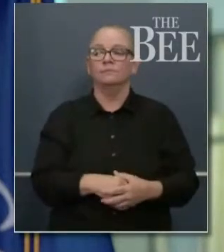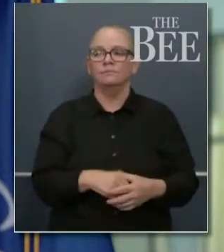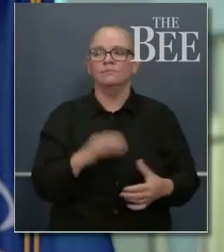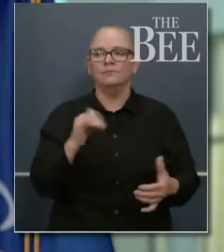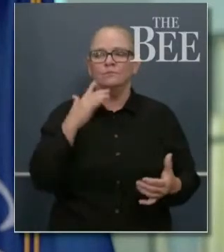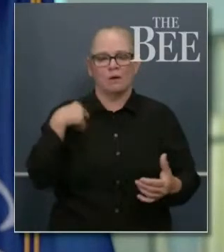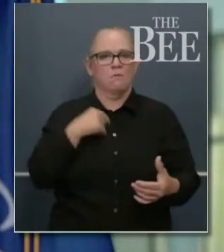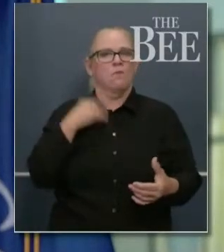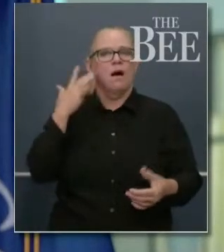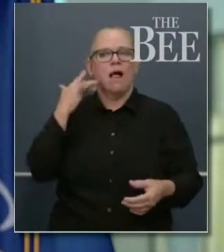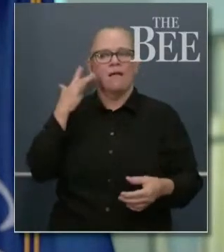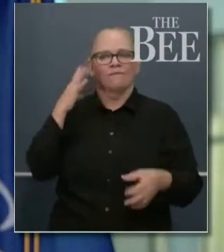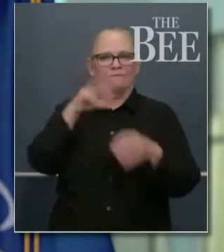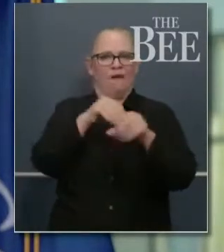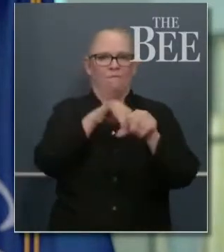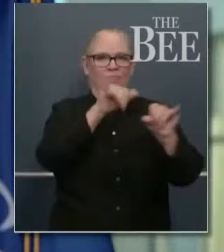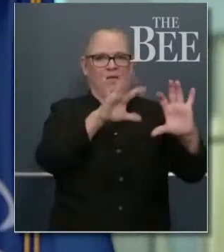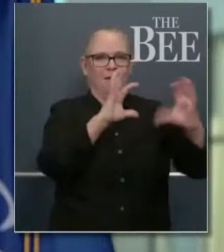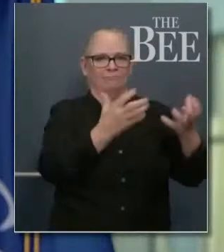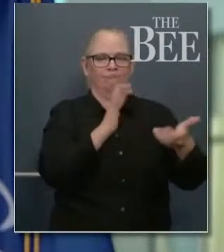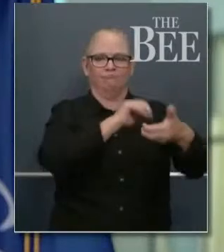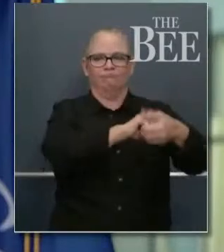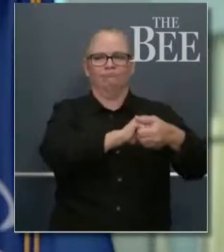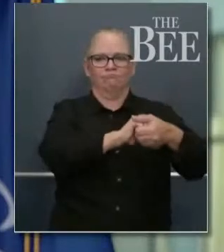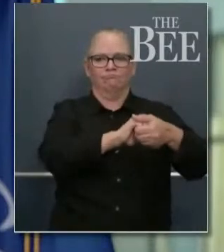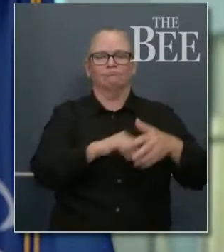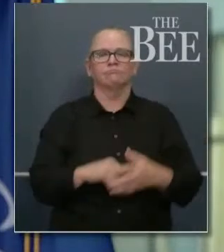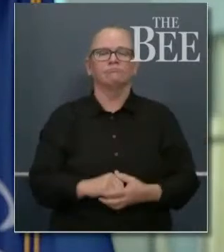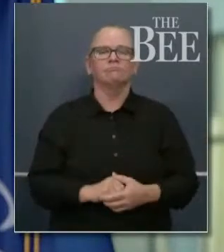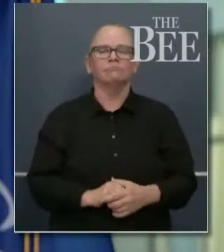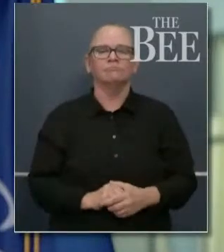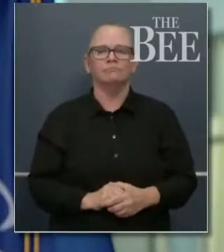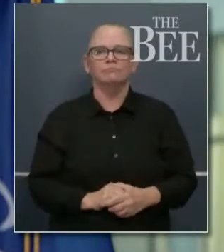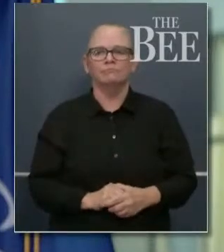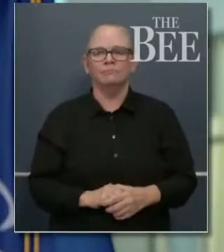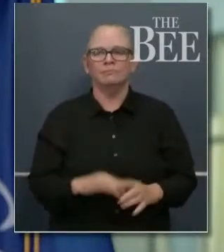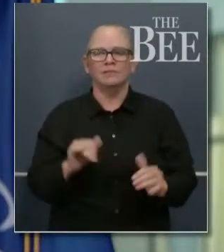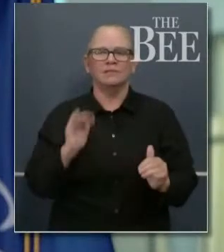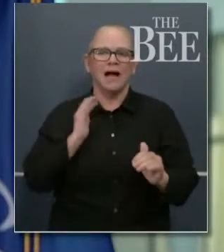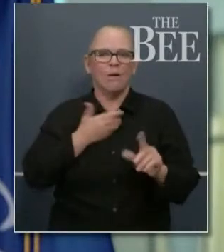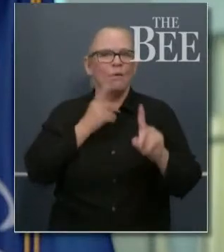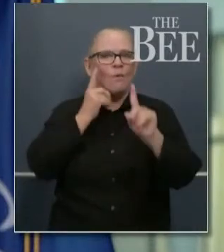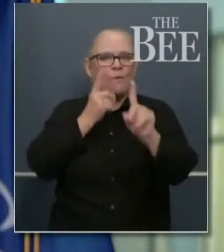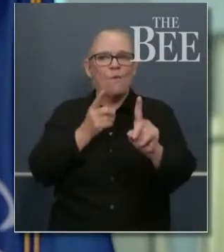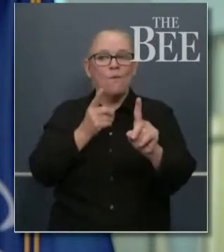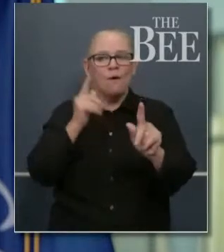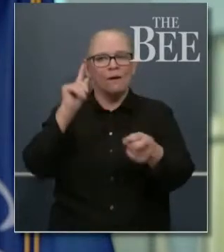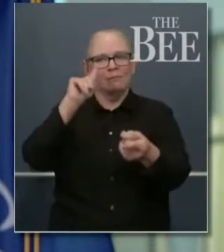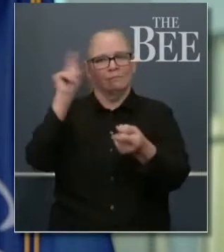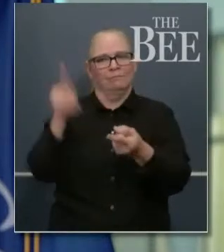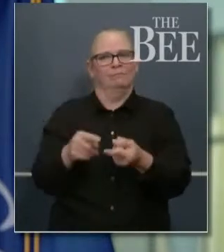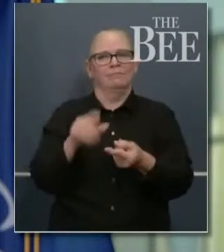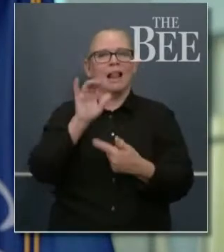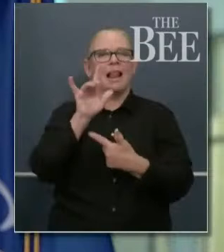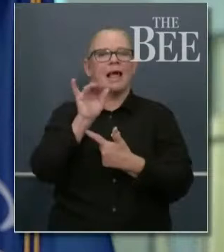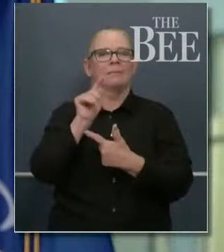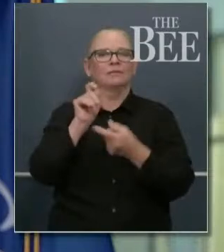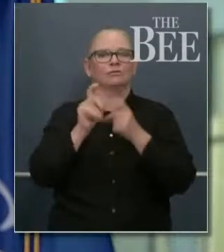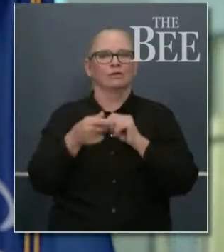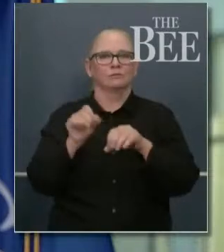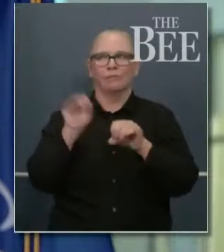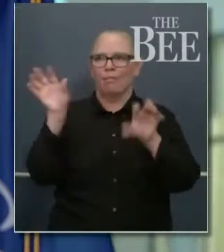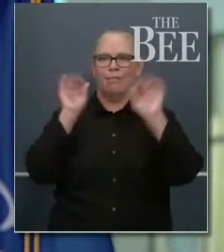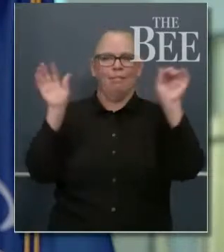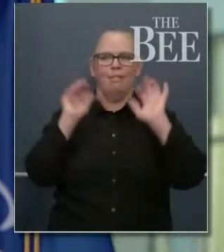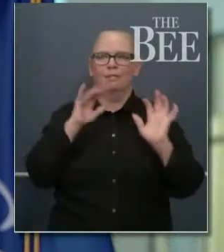is to substitute the lack of resolve and leadership on climate change and advance the principles of the Paris Accords. I'll just